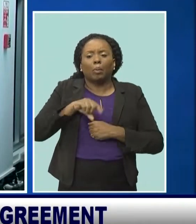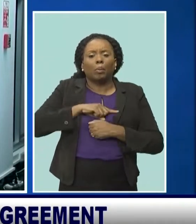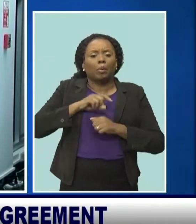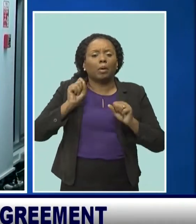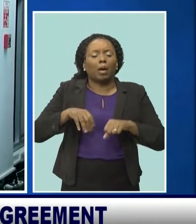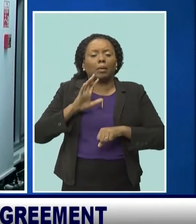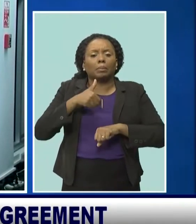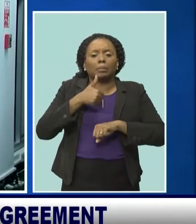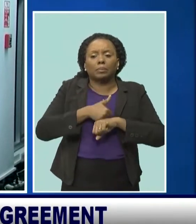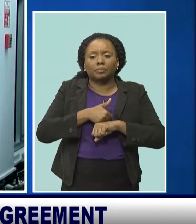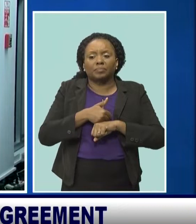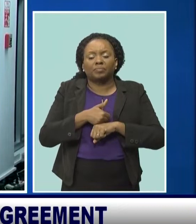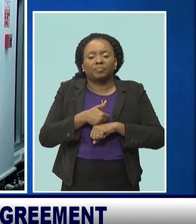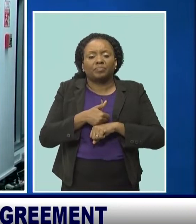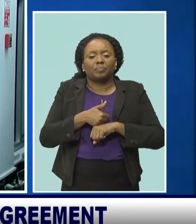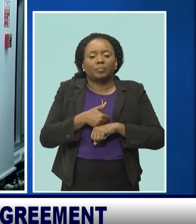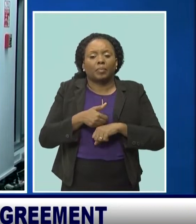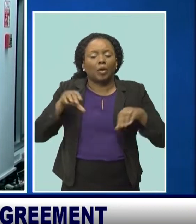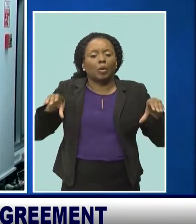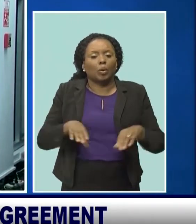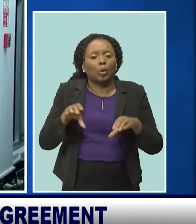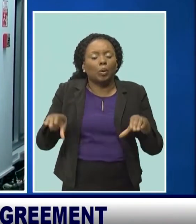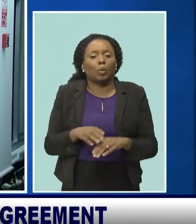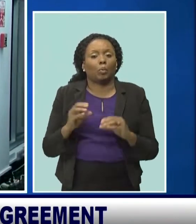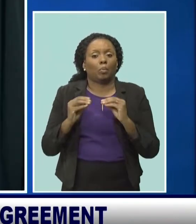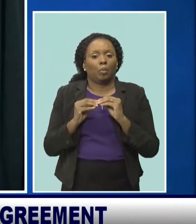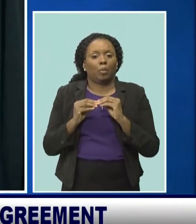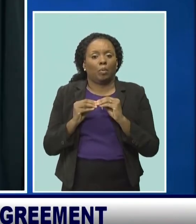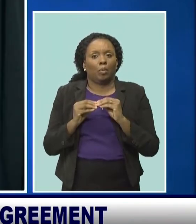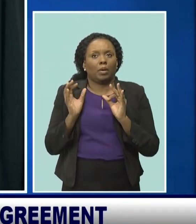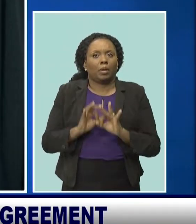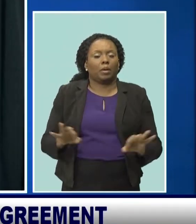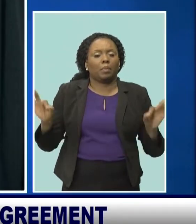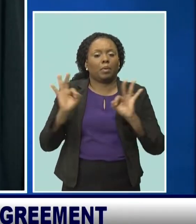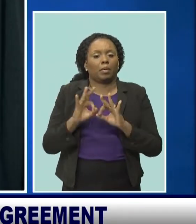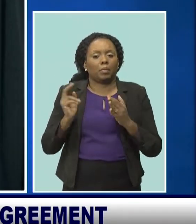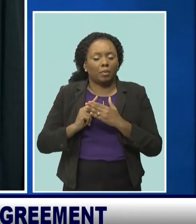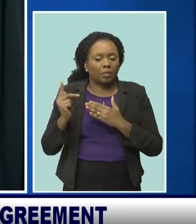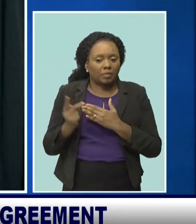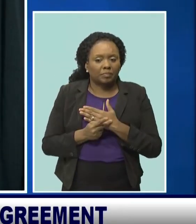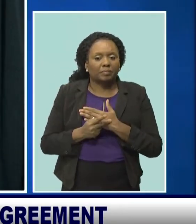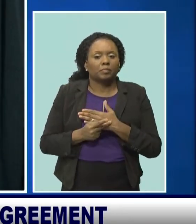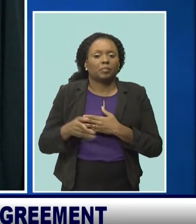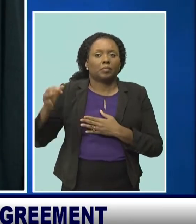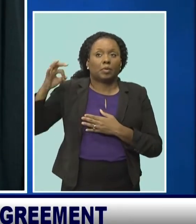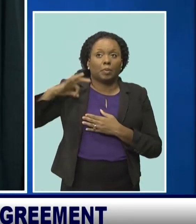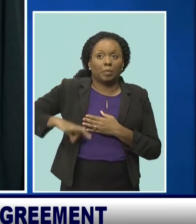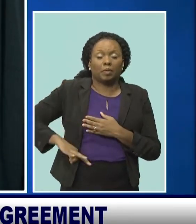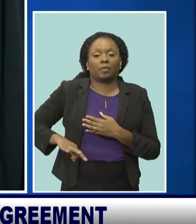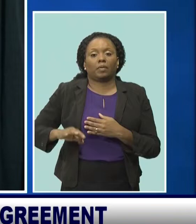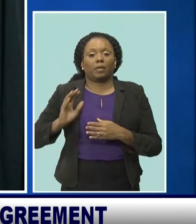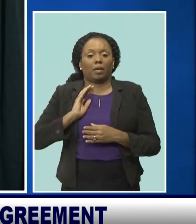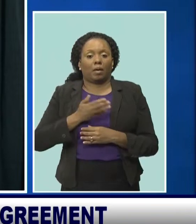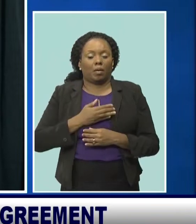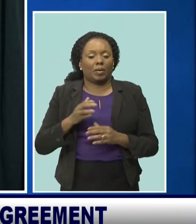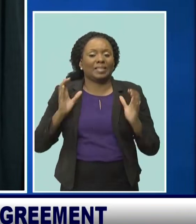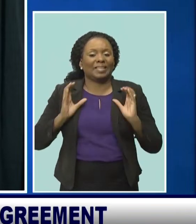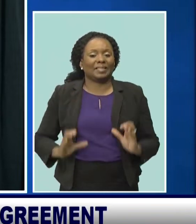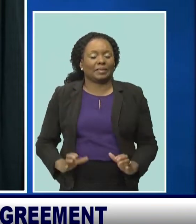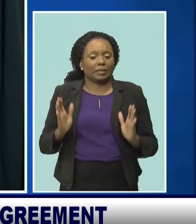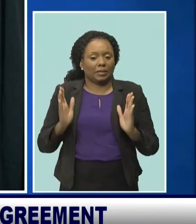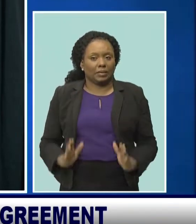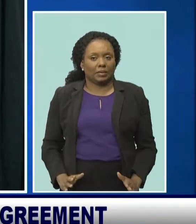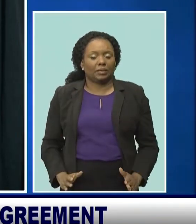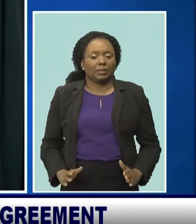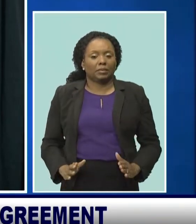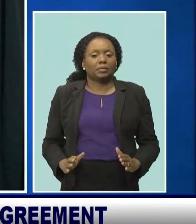continued to do through our relationships, key programs that again will benefit our citizens in